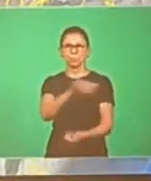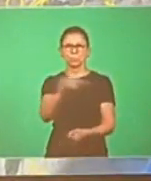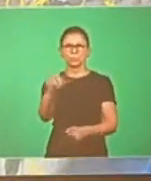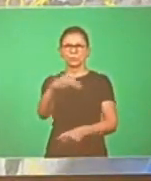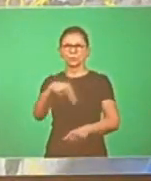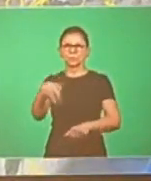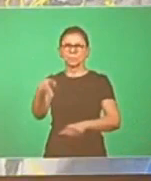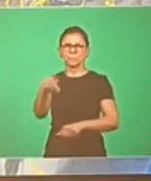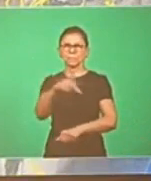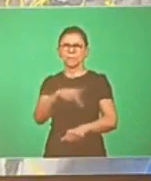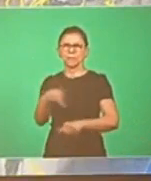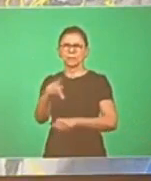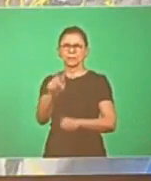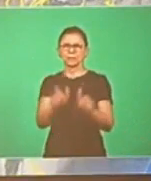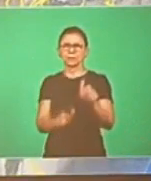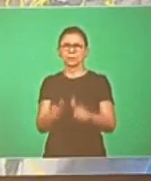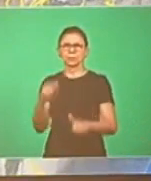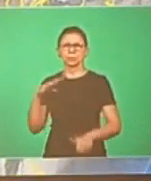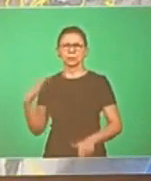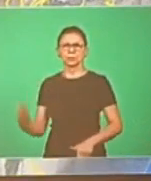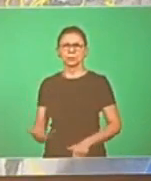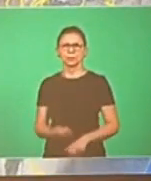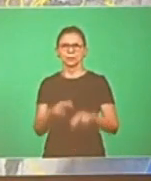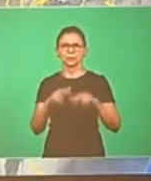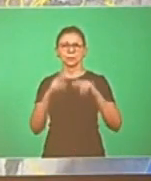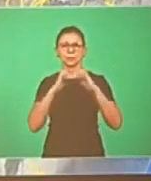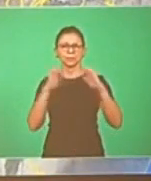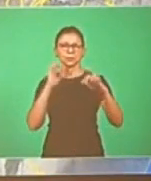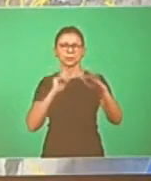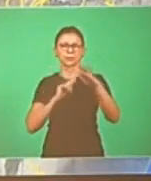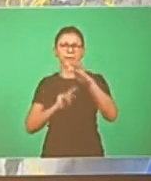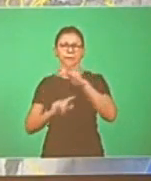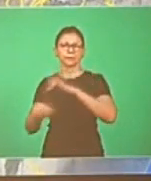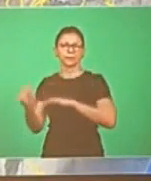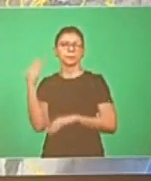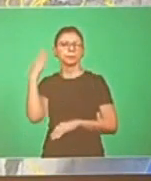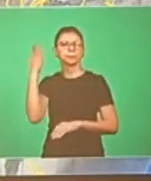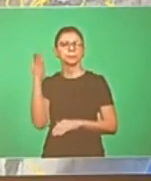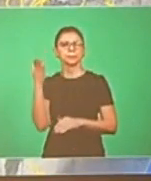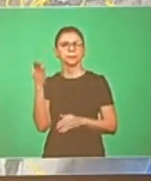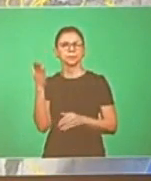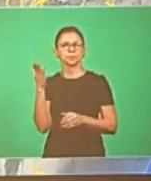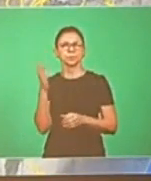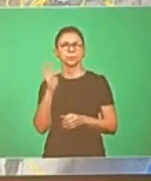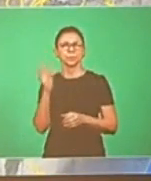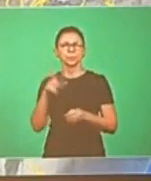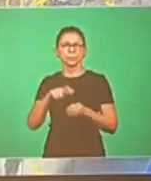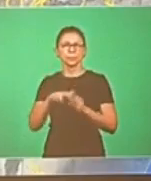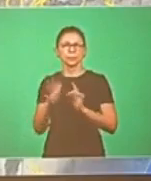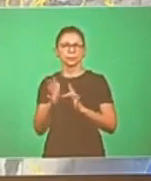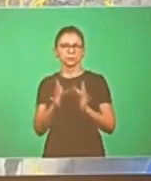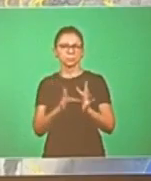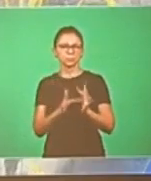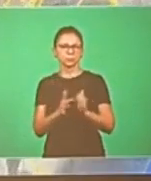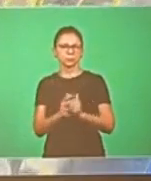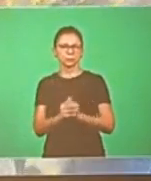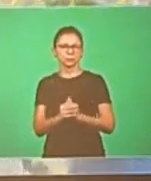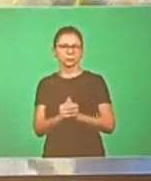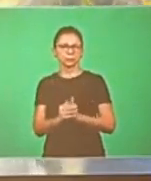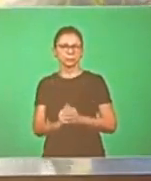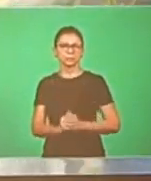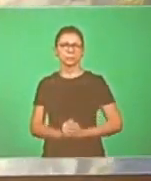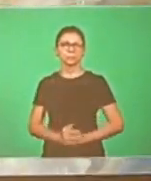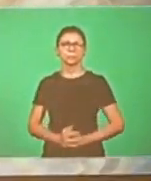People from all over the world is being reached out by the living gospel and the message of the